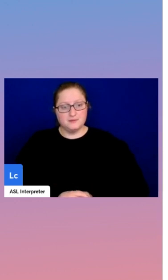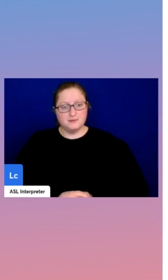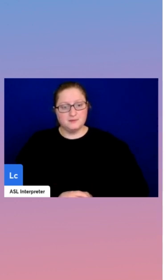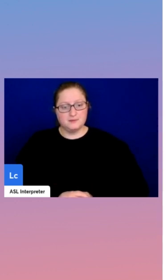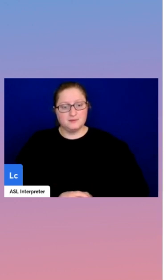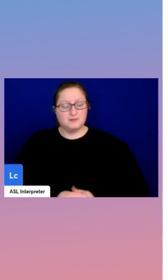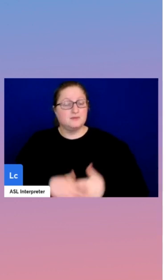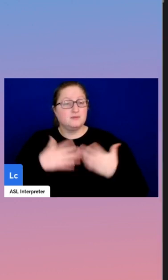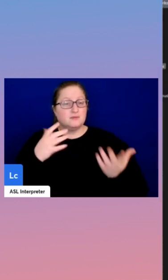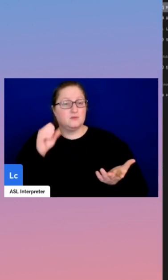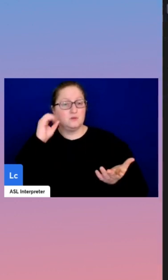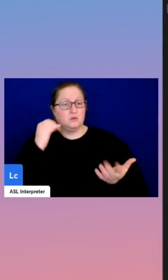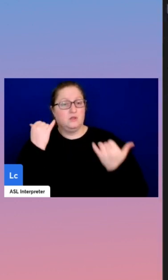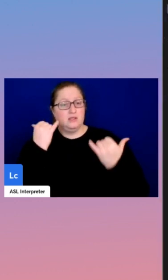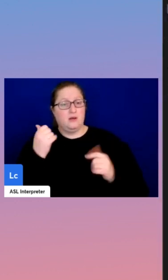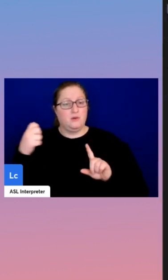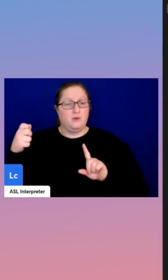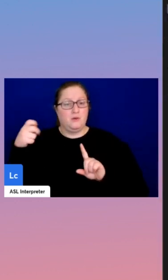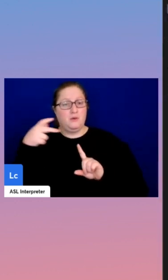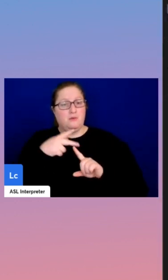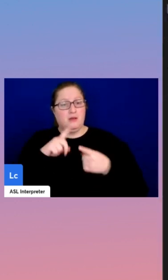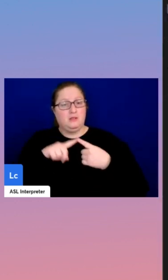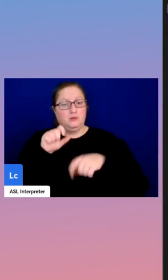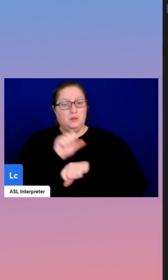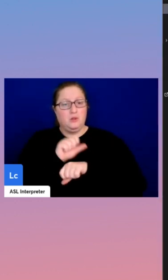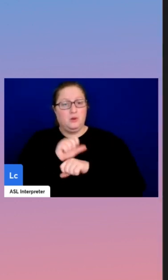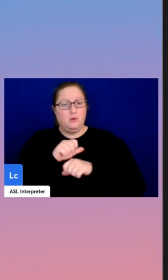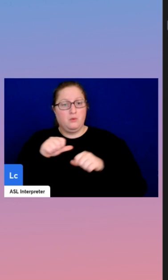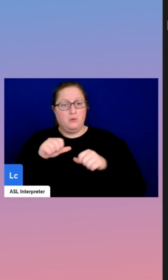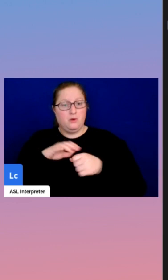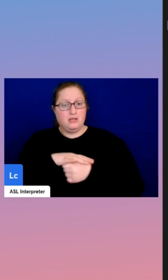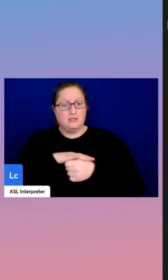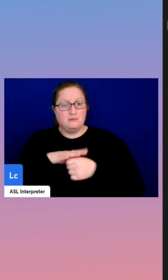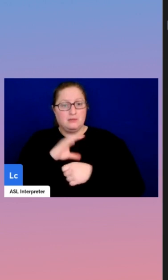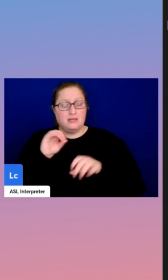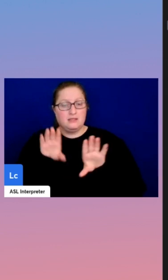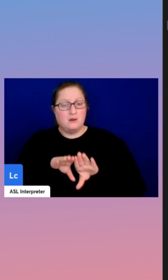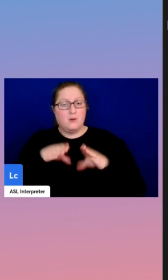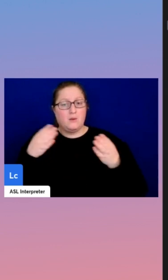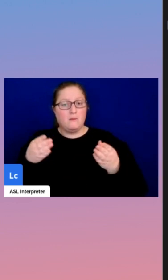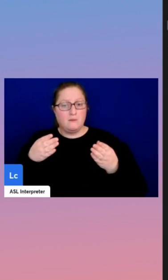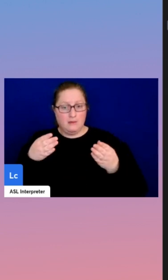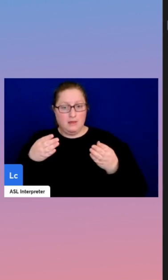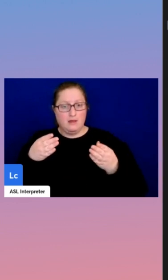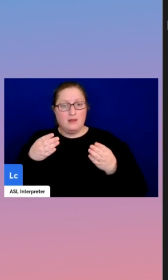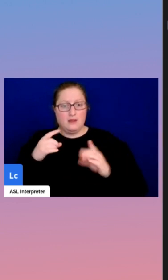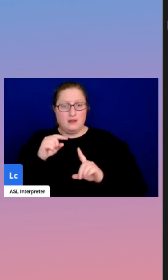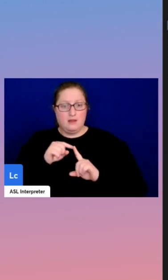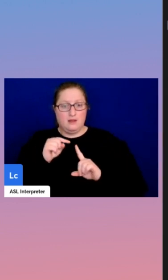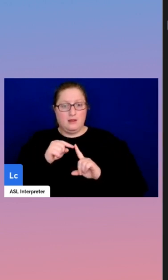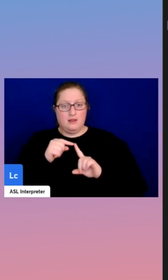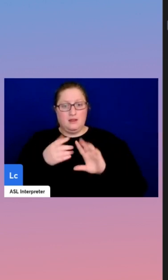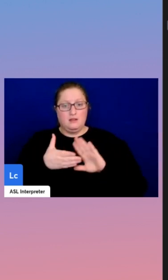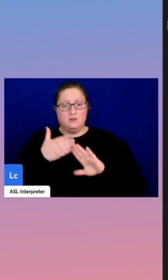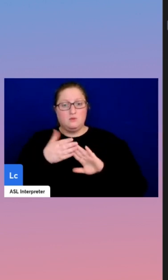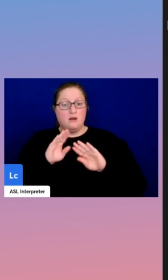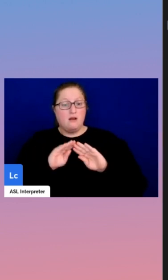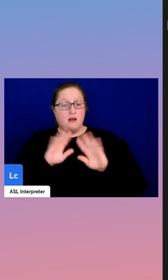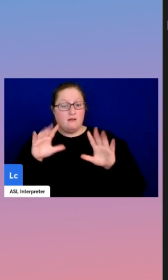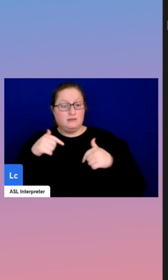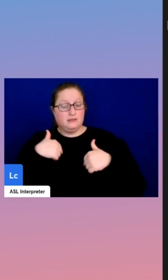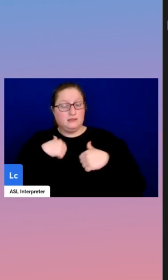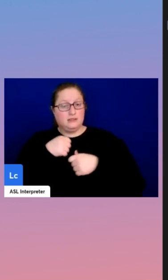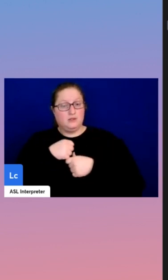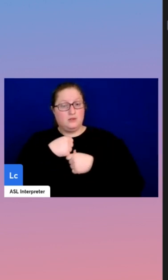So now let's go back to the workspace and open this run. So obviously after I created